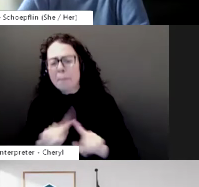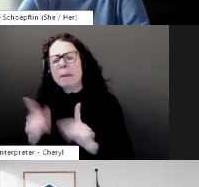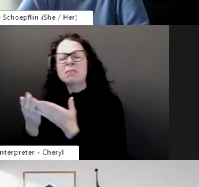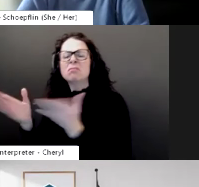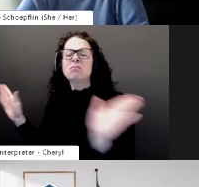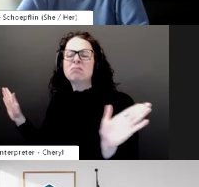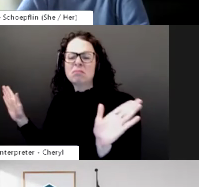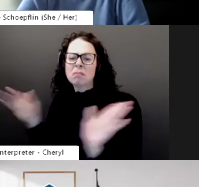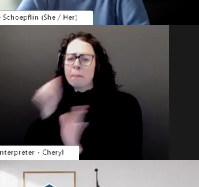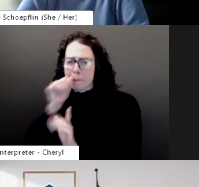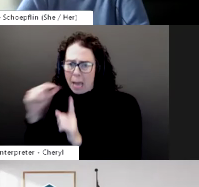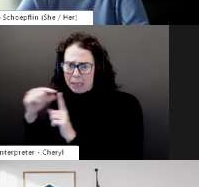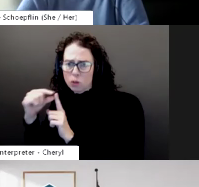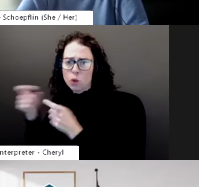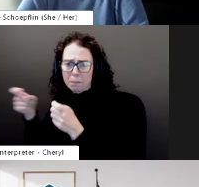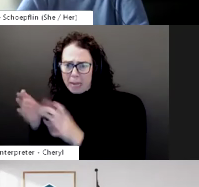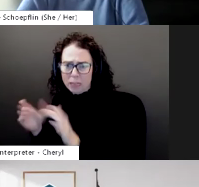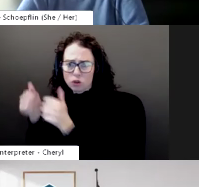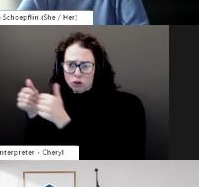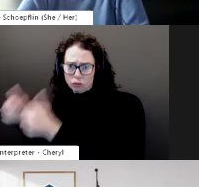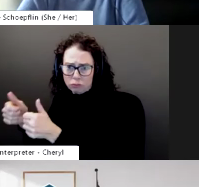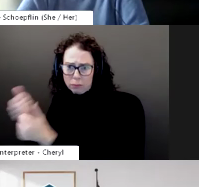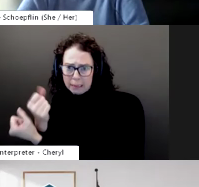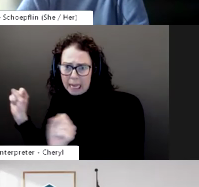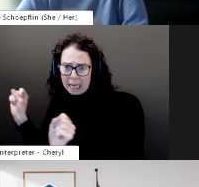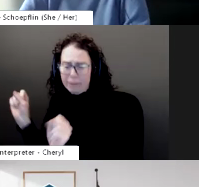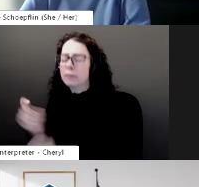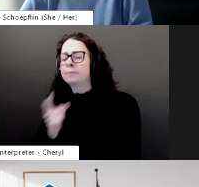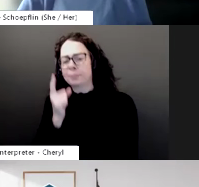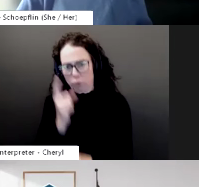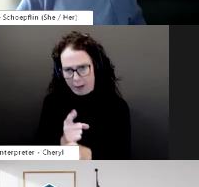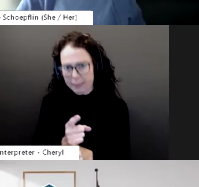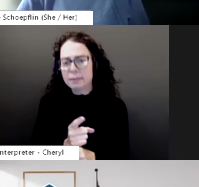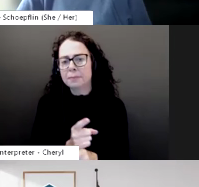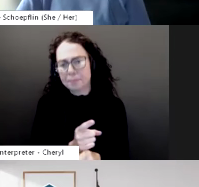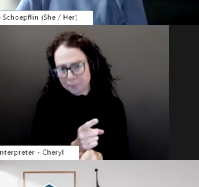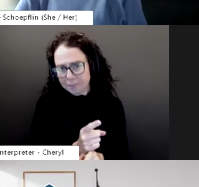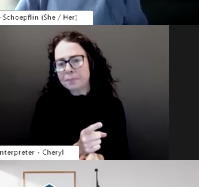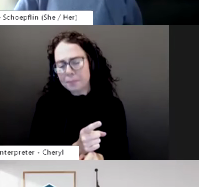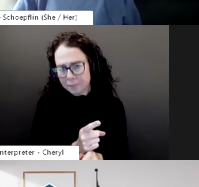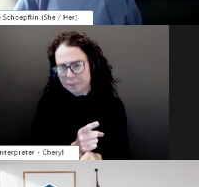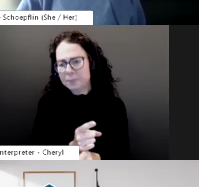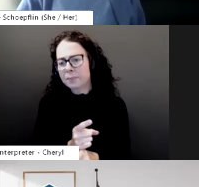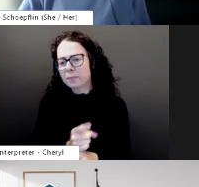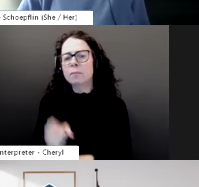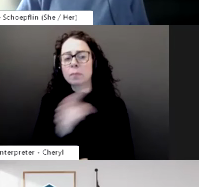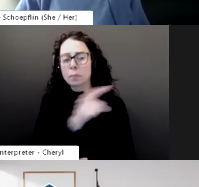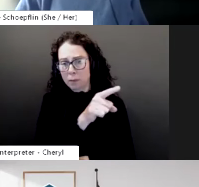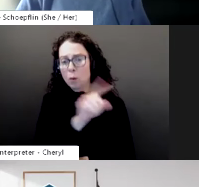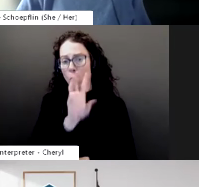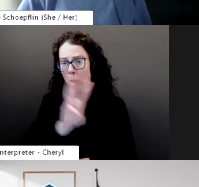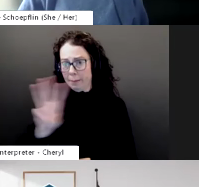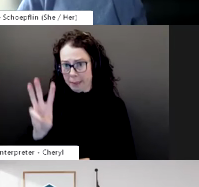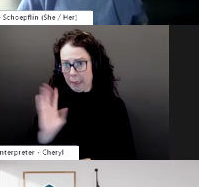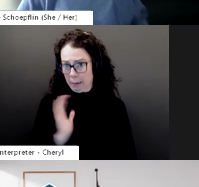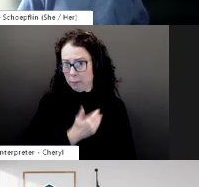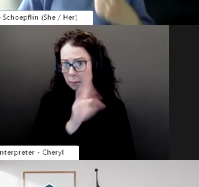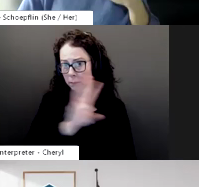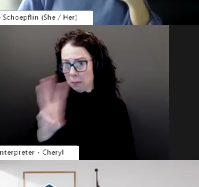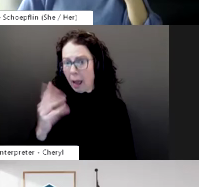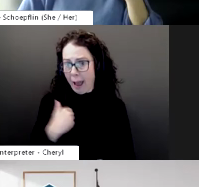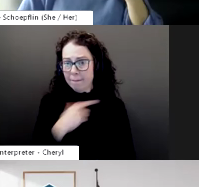general, otherwise fairly safe. That's right. We have a password manager study on the KnowledgeFlow website, and you can